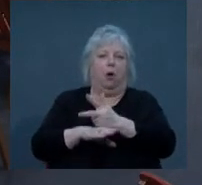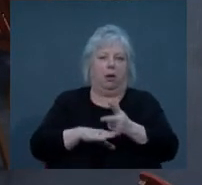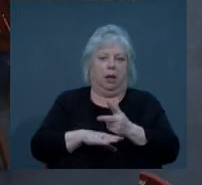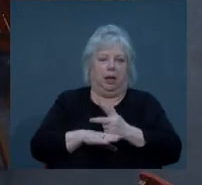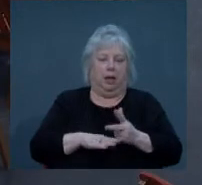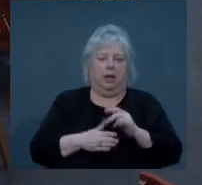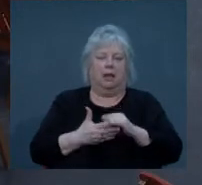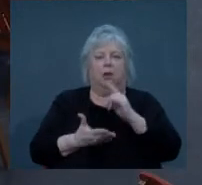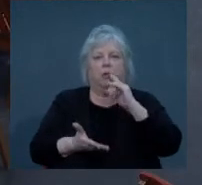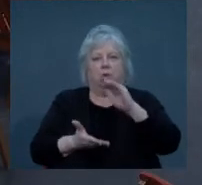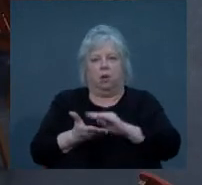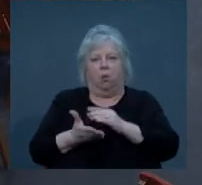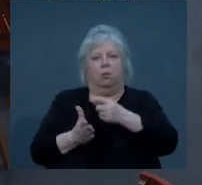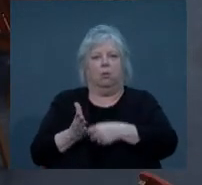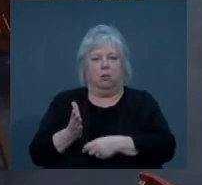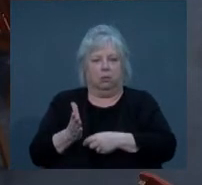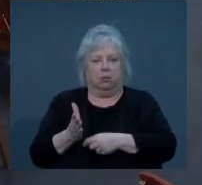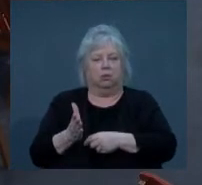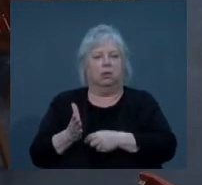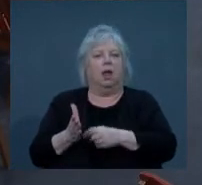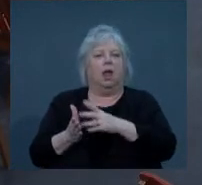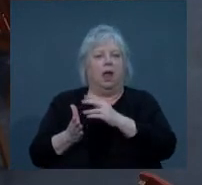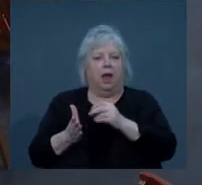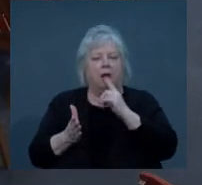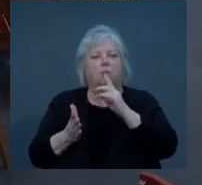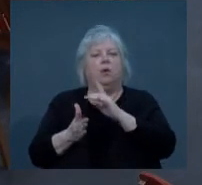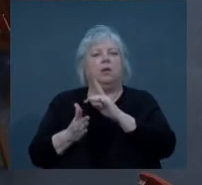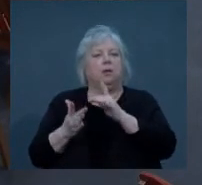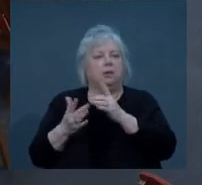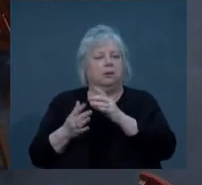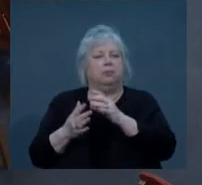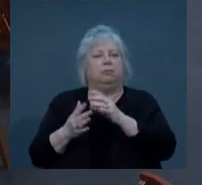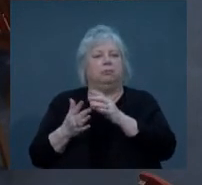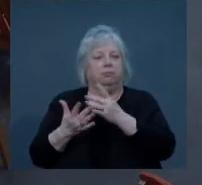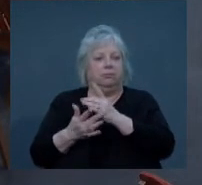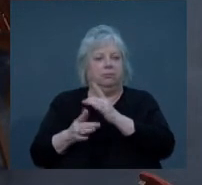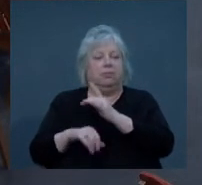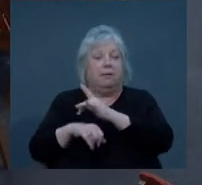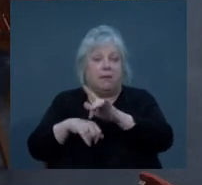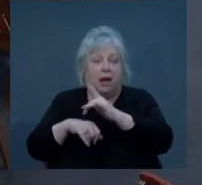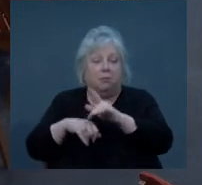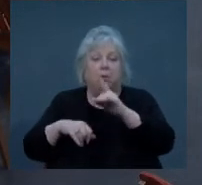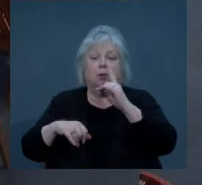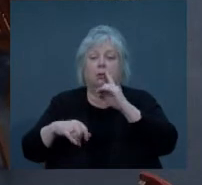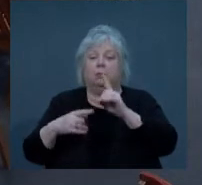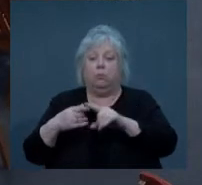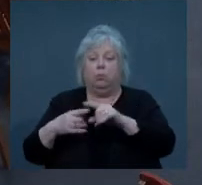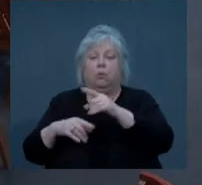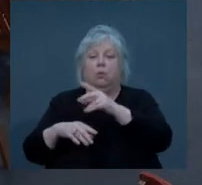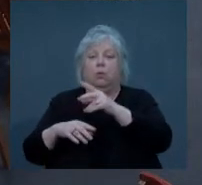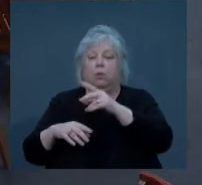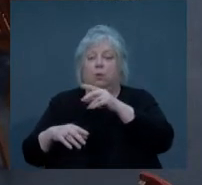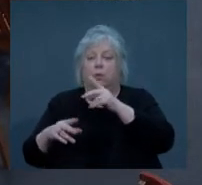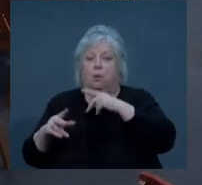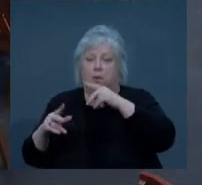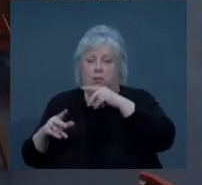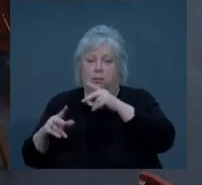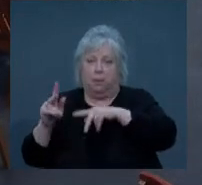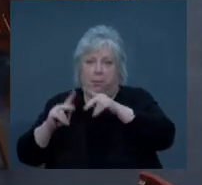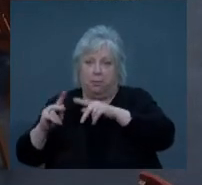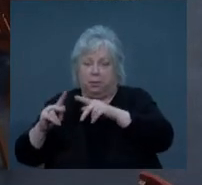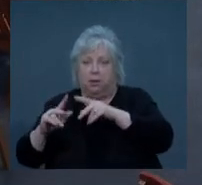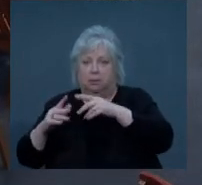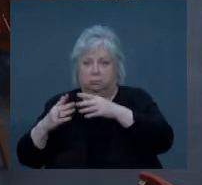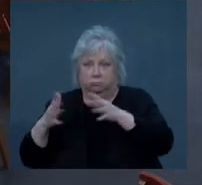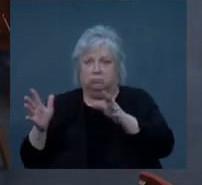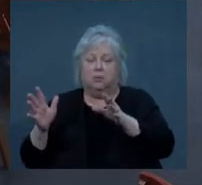as costly and that was available to the public, I realize yours will be private parking, but you're doing that in